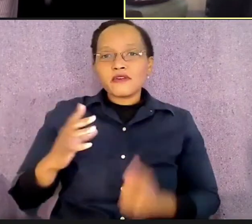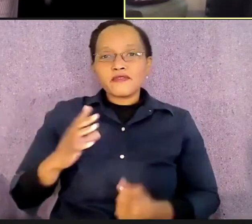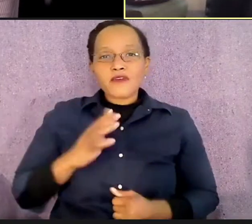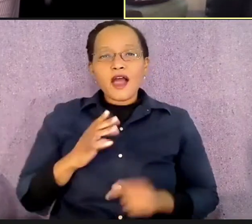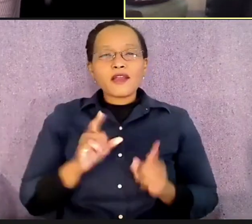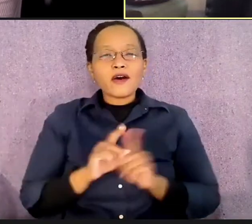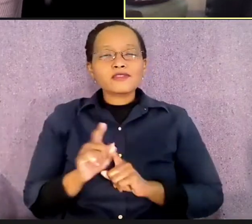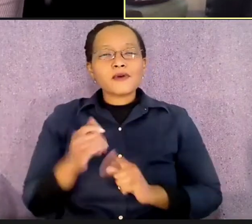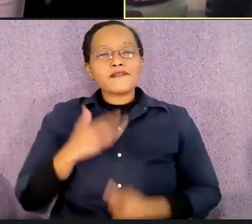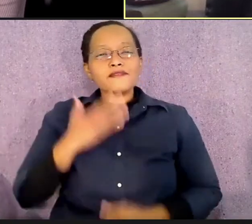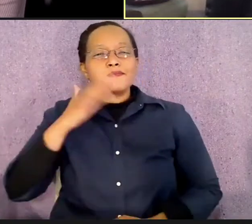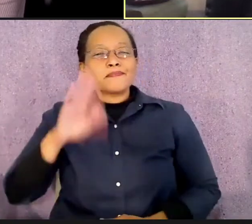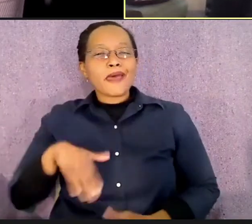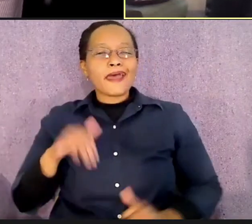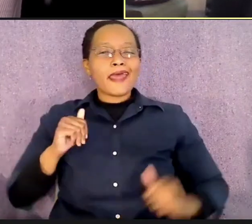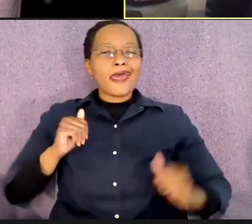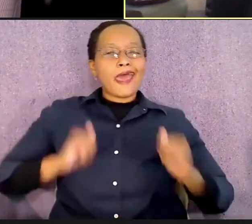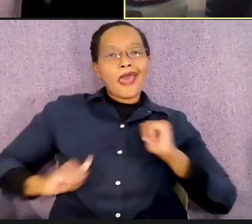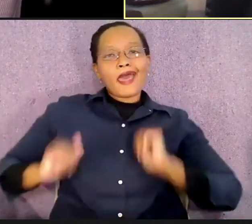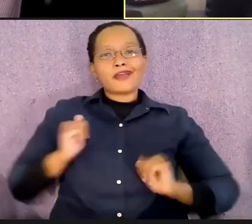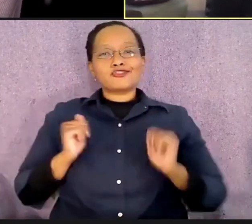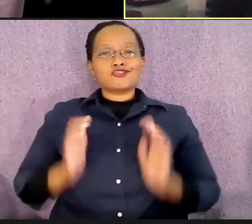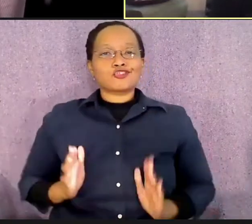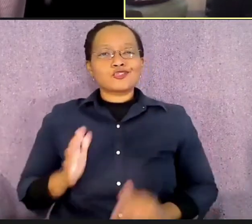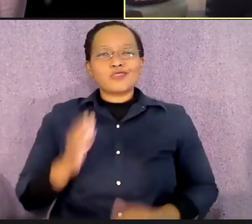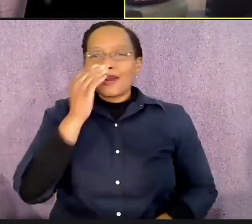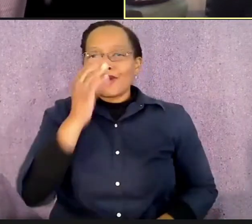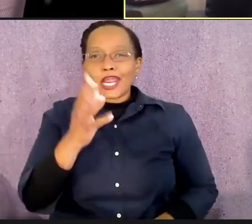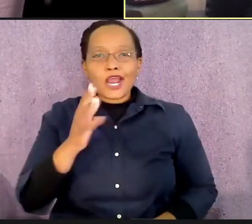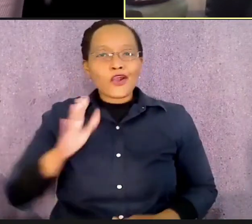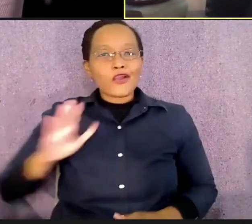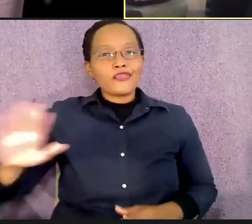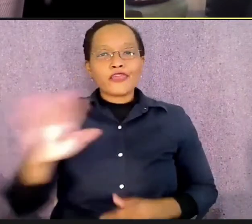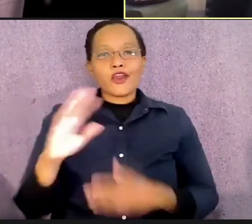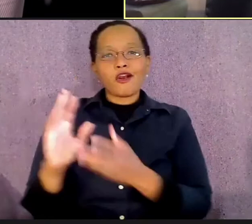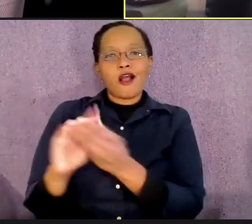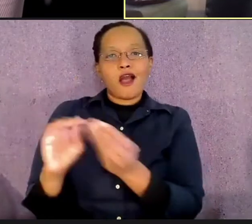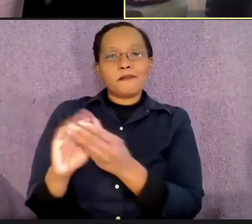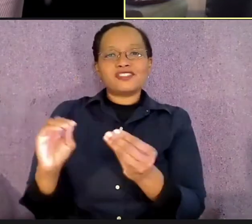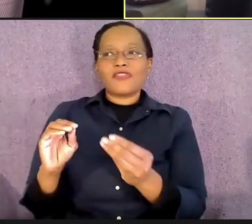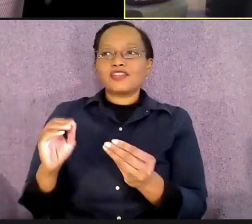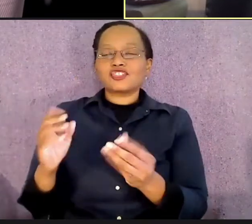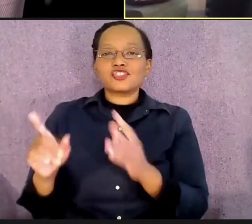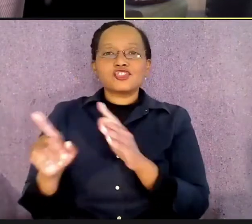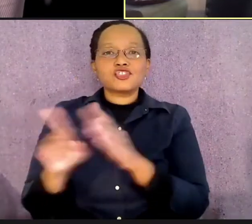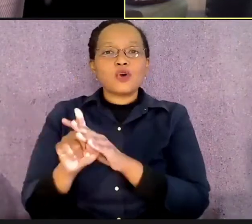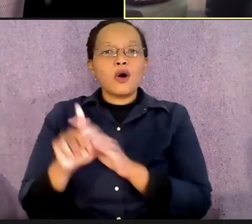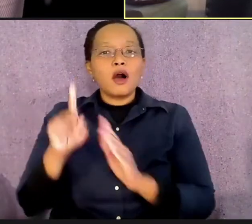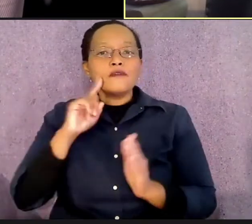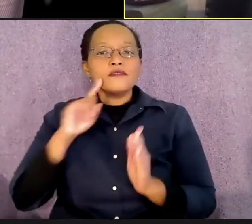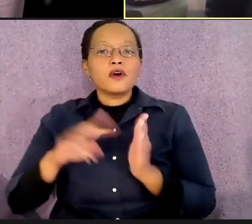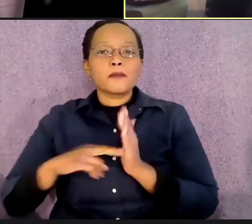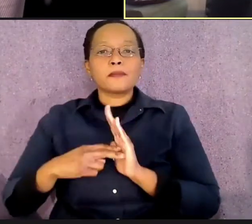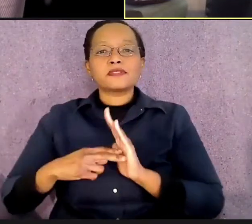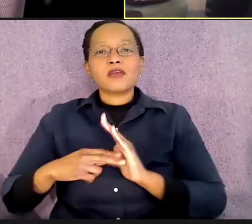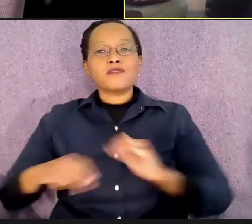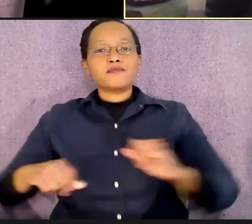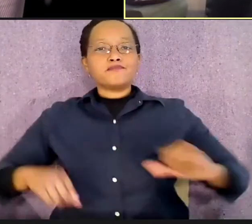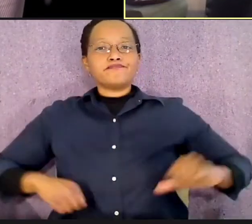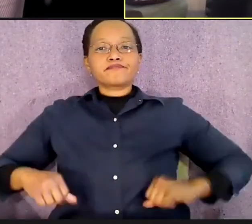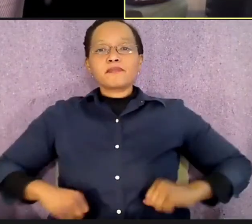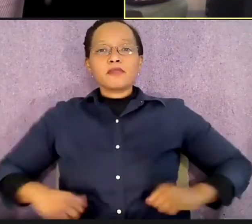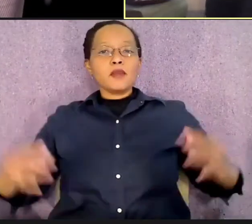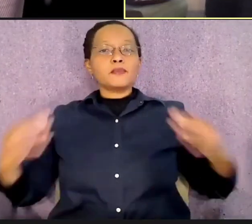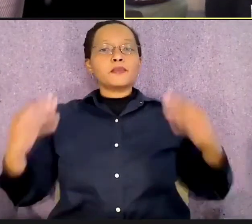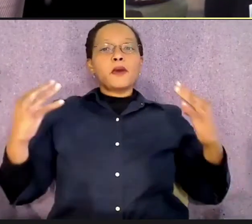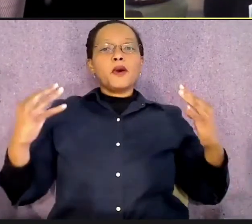there who don't actually even care about the point they're making. They're just there to promote themselves. And so I think that,